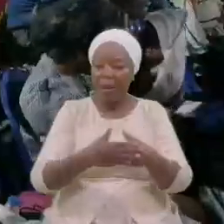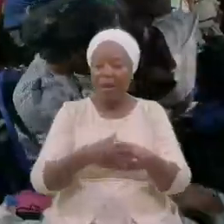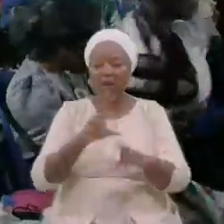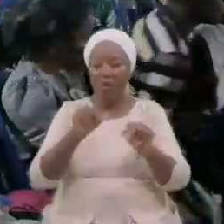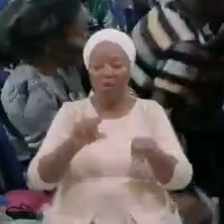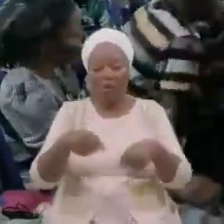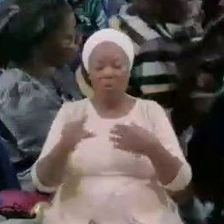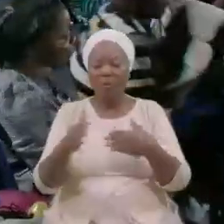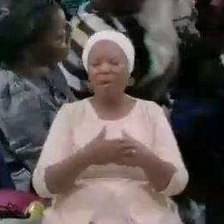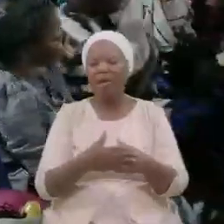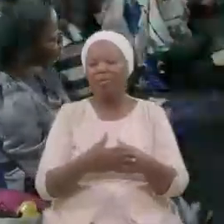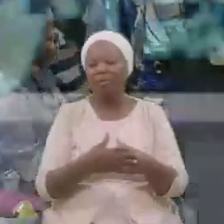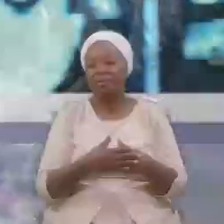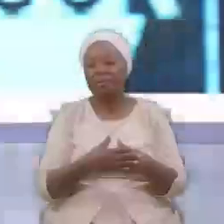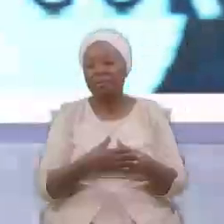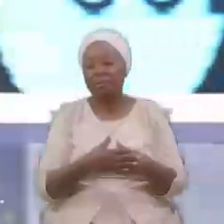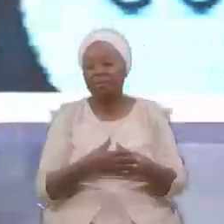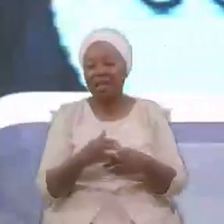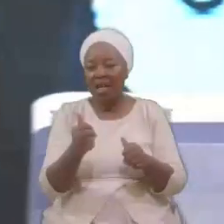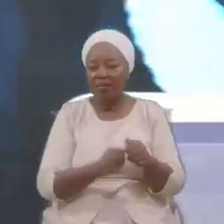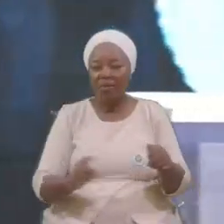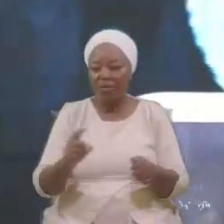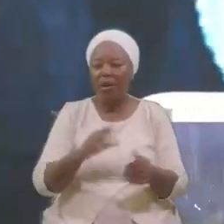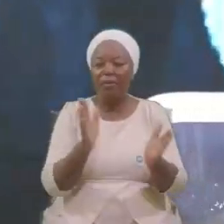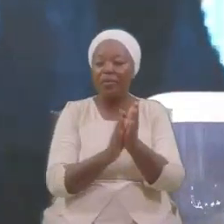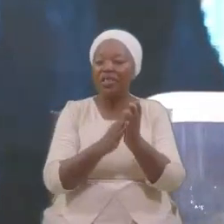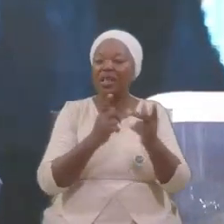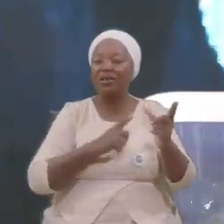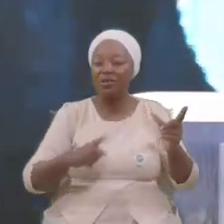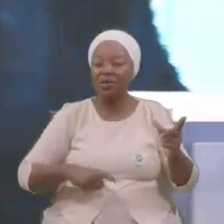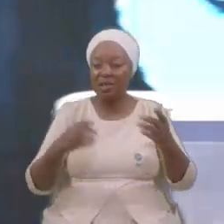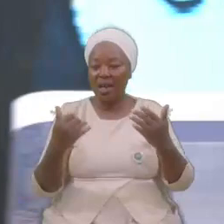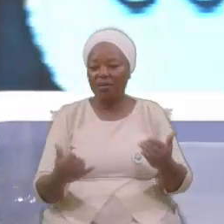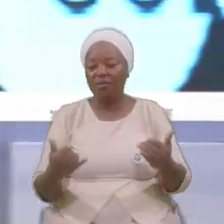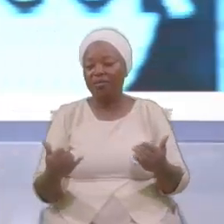no turning back. Everybody, I say, praise the Lord now.